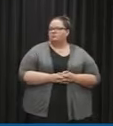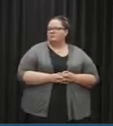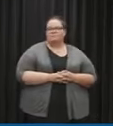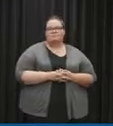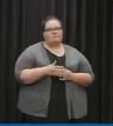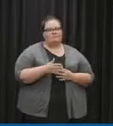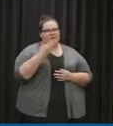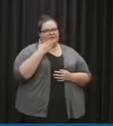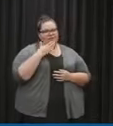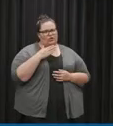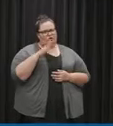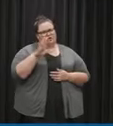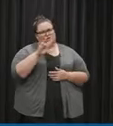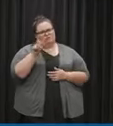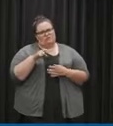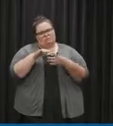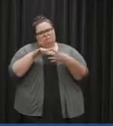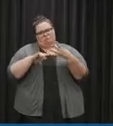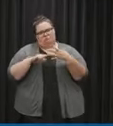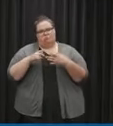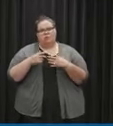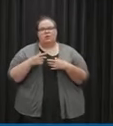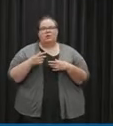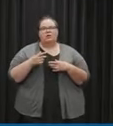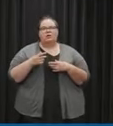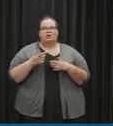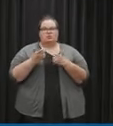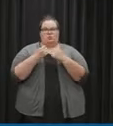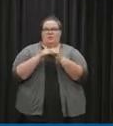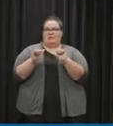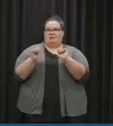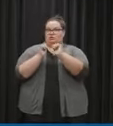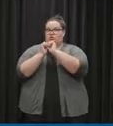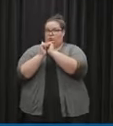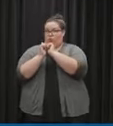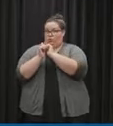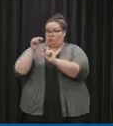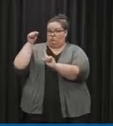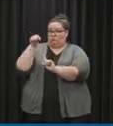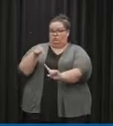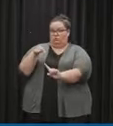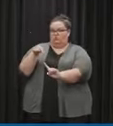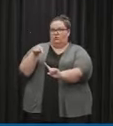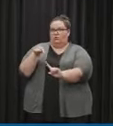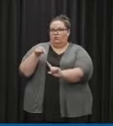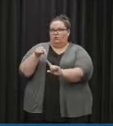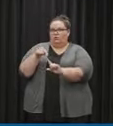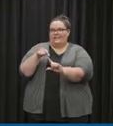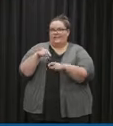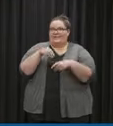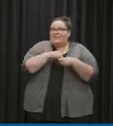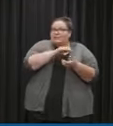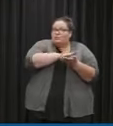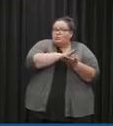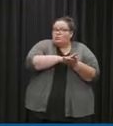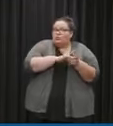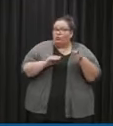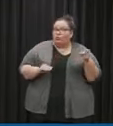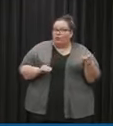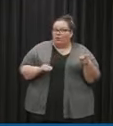Thanks, Mia. A couple of parts to your question. First of all, yes, any sport that is within the school realm